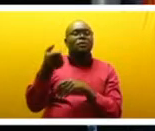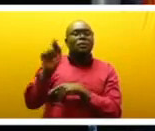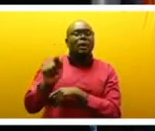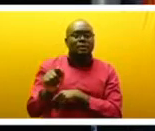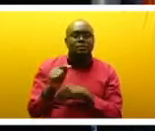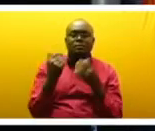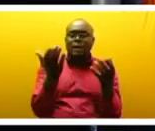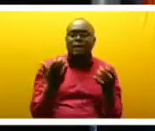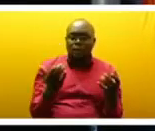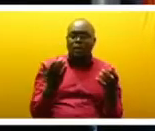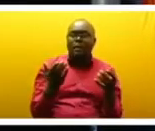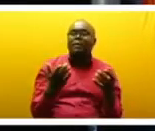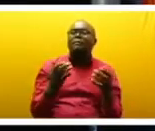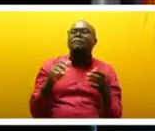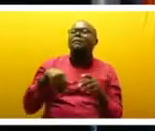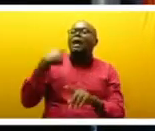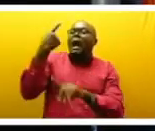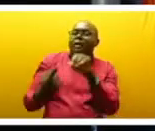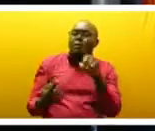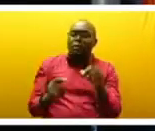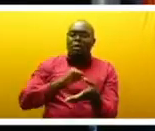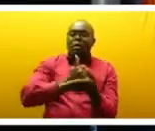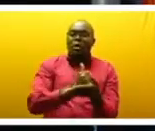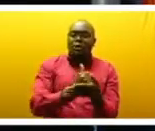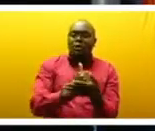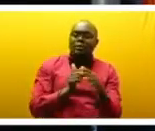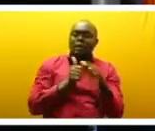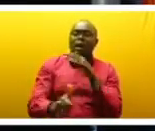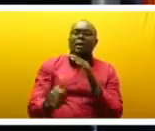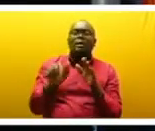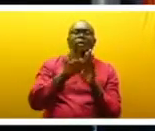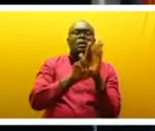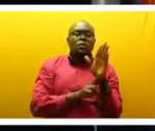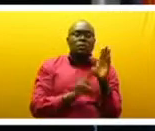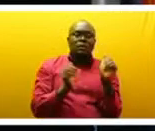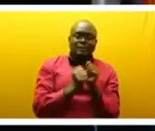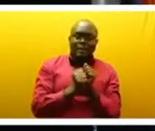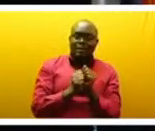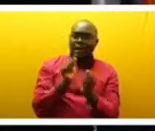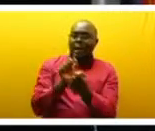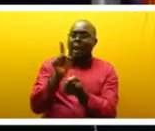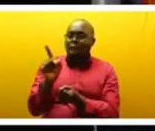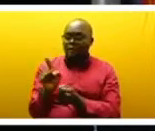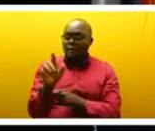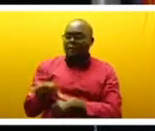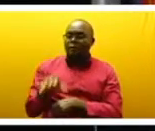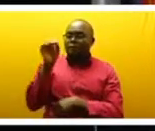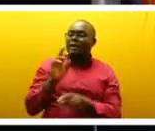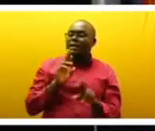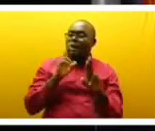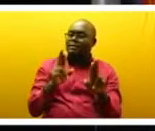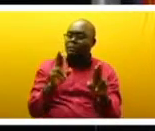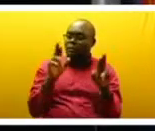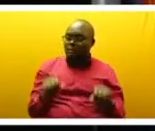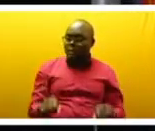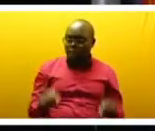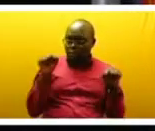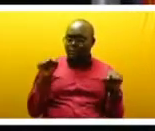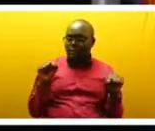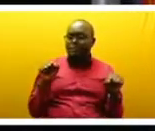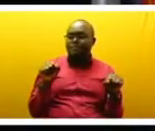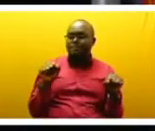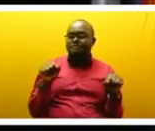require an annual audit under Regulation 10 and 11. You will find in a response by the chairman to